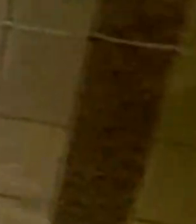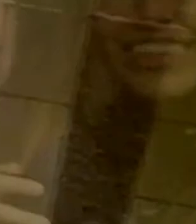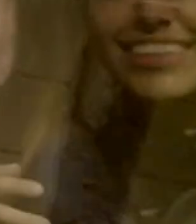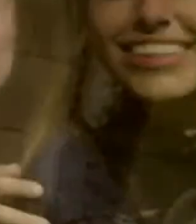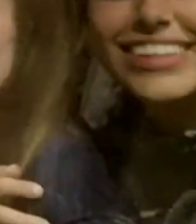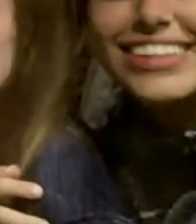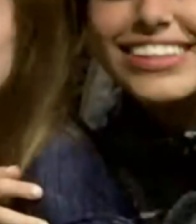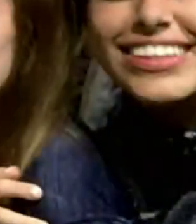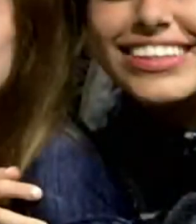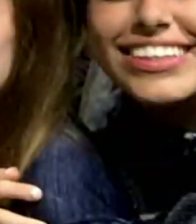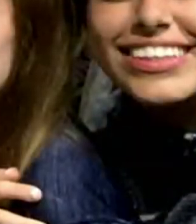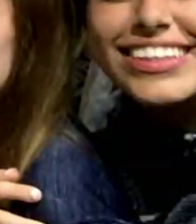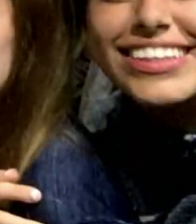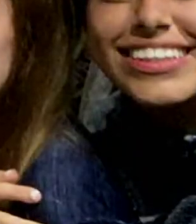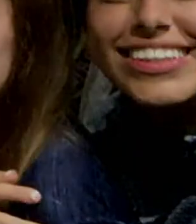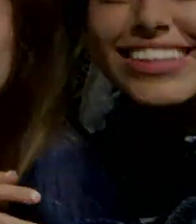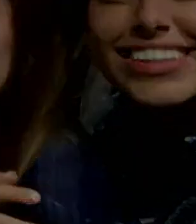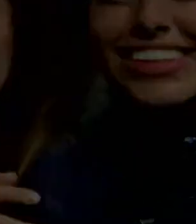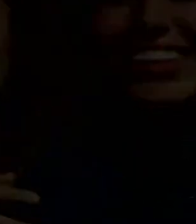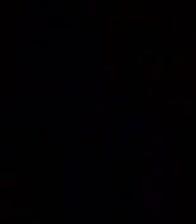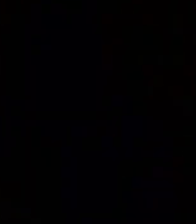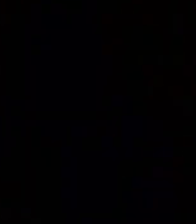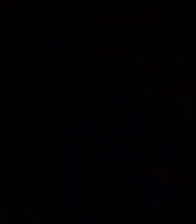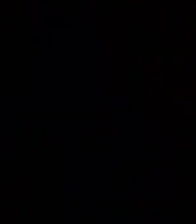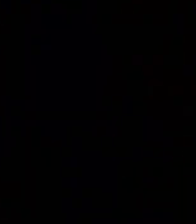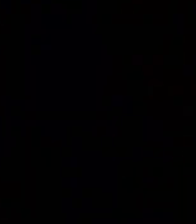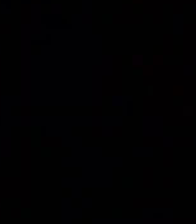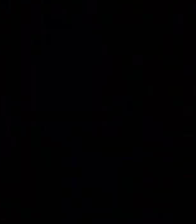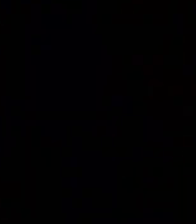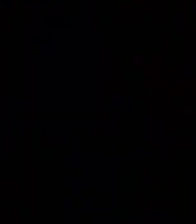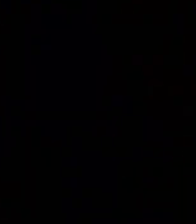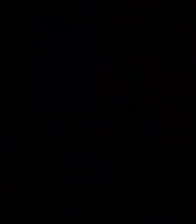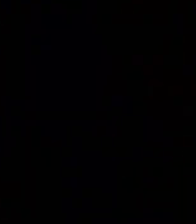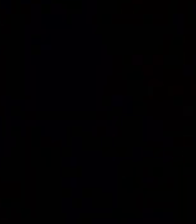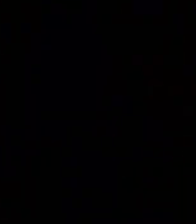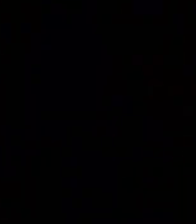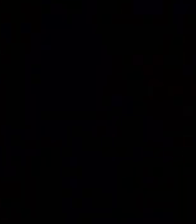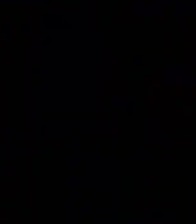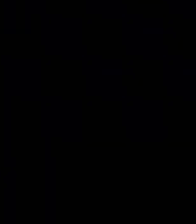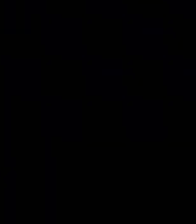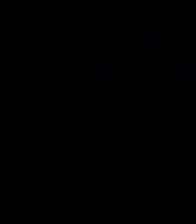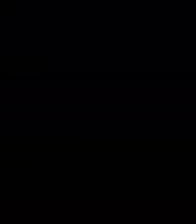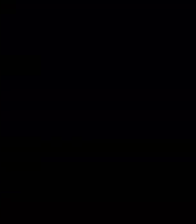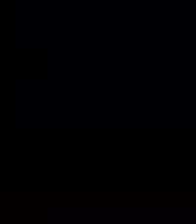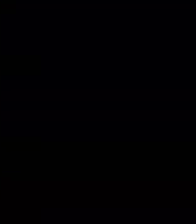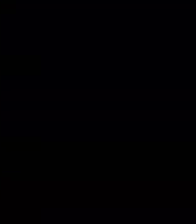Everybody knows it, Bravo a champion. Hip, hip.